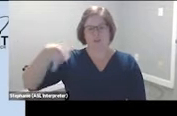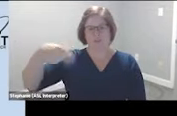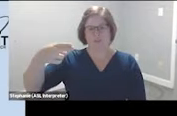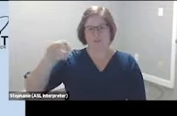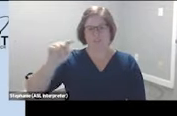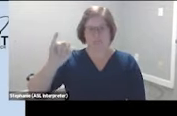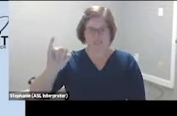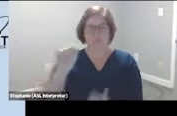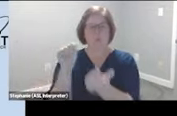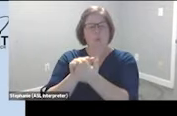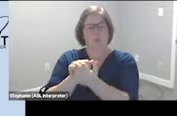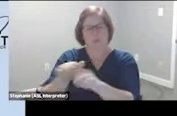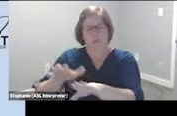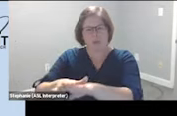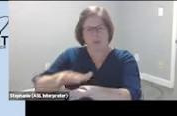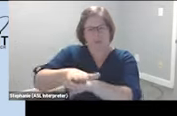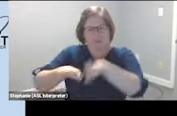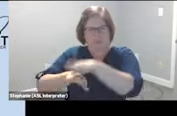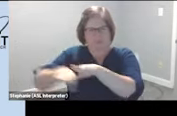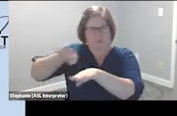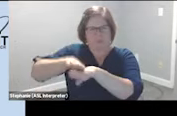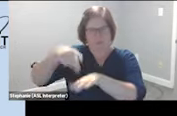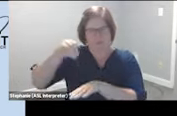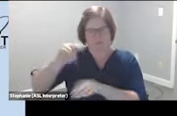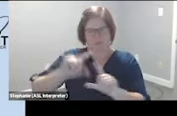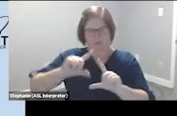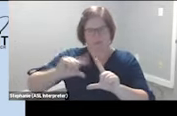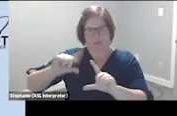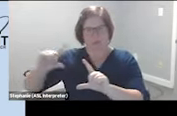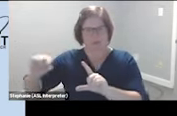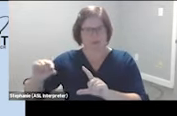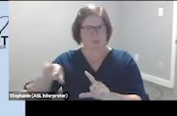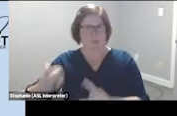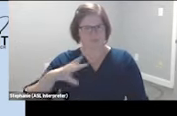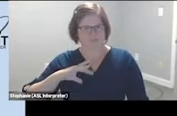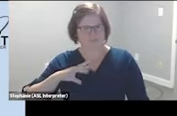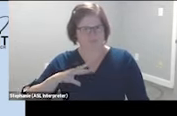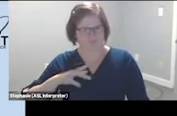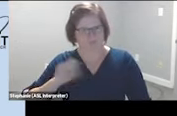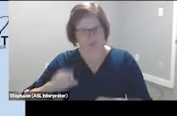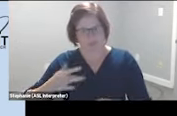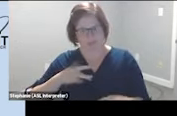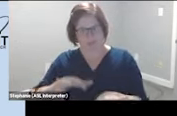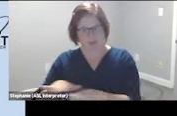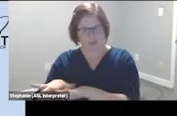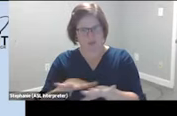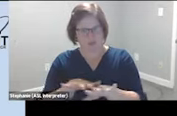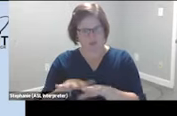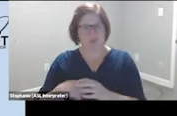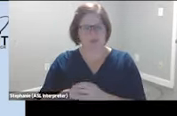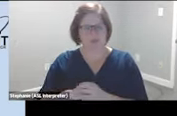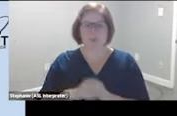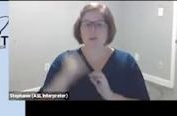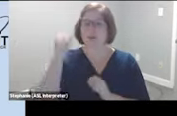the multi-level pins that the graffiti has, where the parts of the